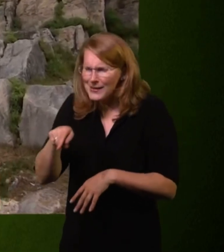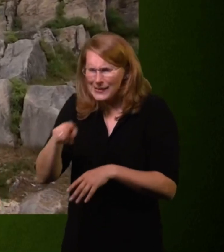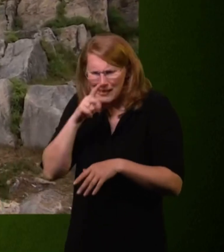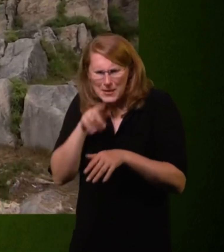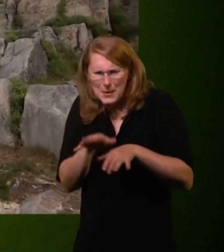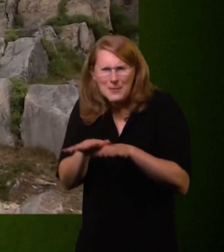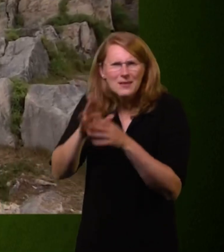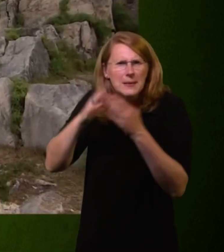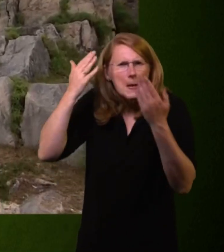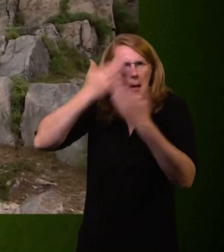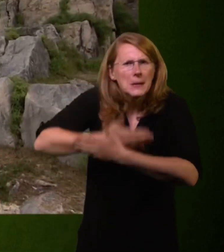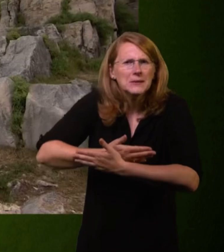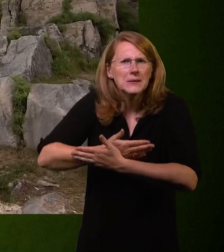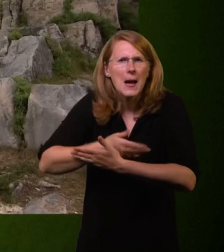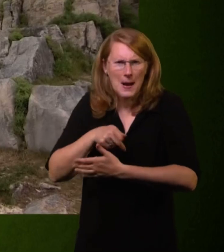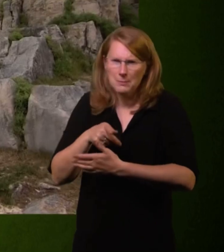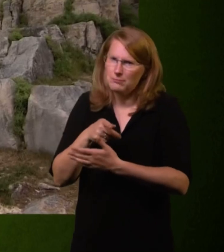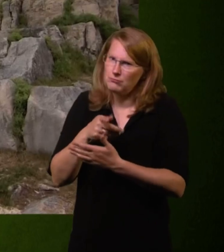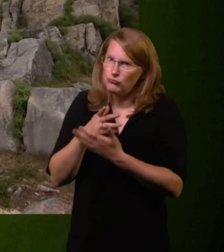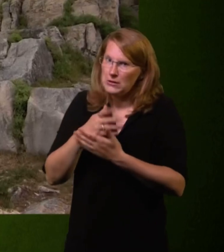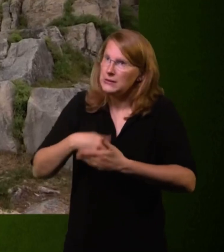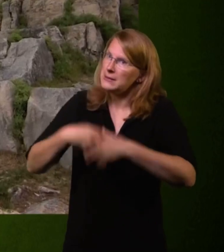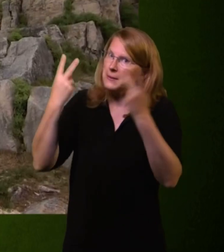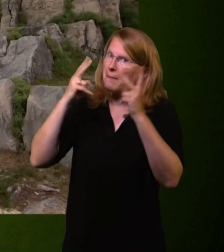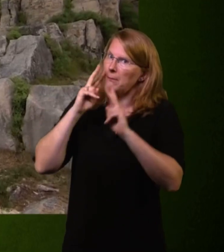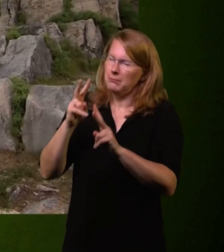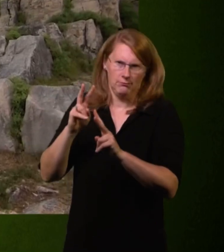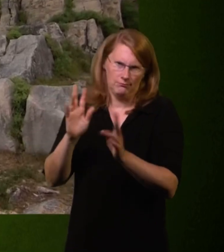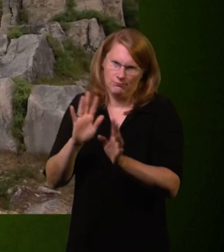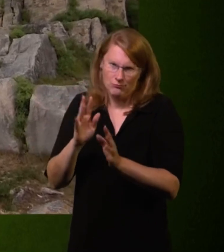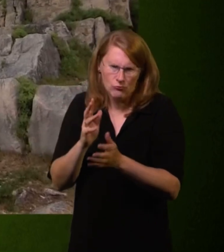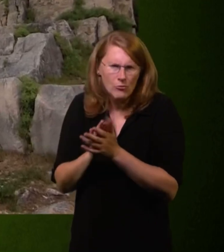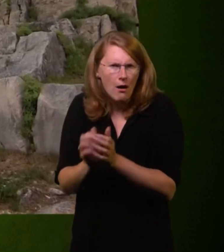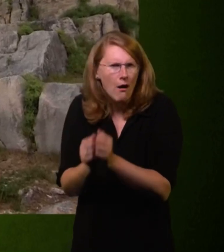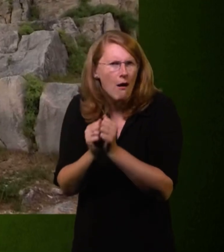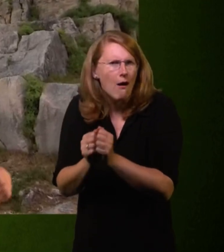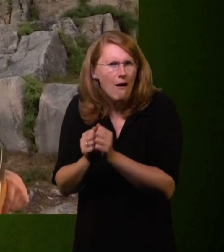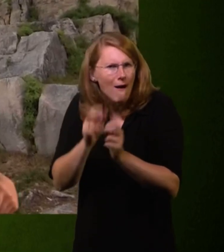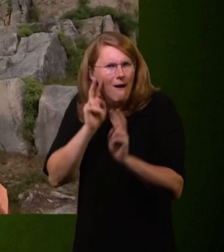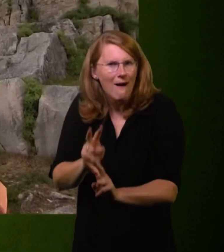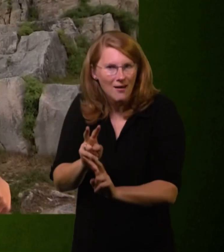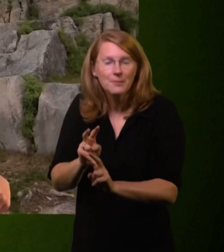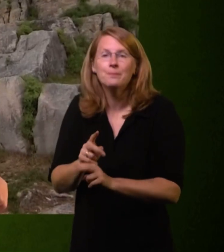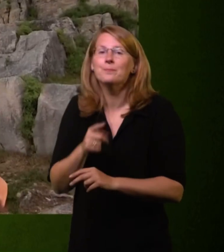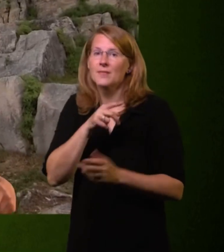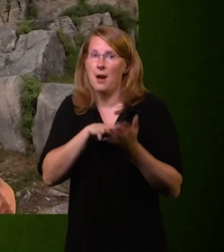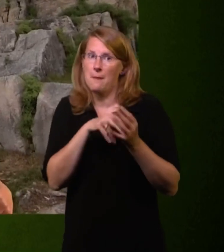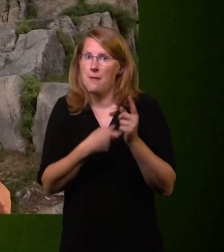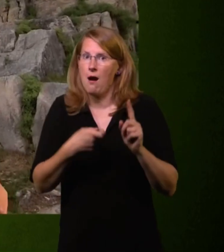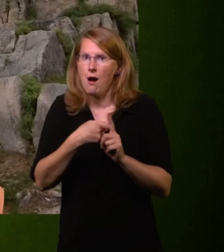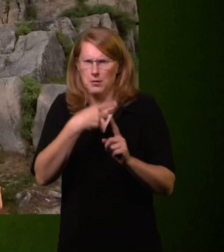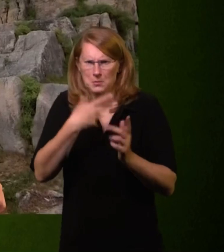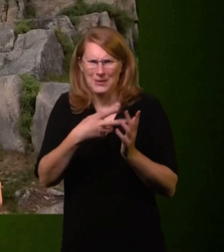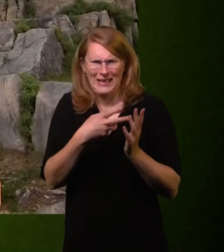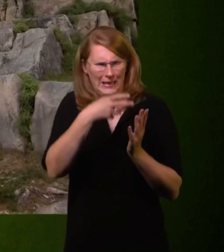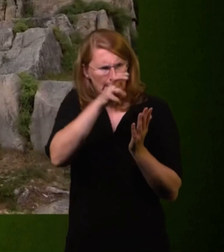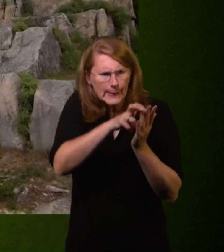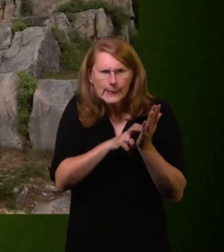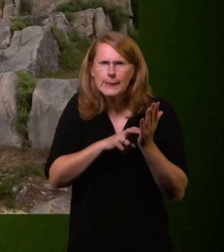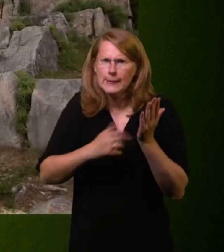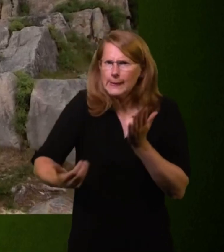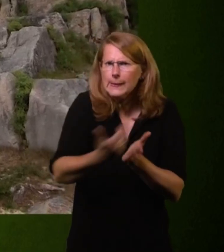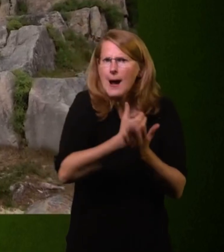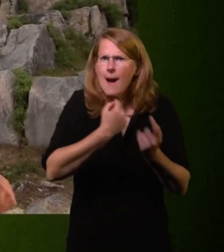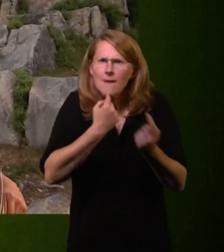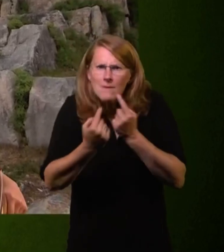get those views, was genuinely a real privilege. And he's been running such a long-term data collection scheme on these bats to be able to